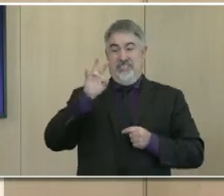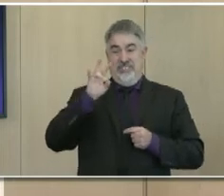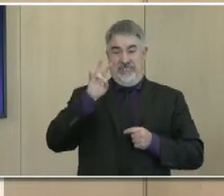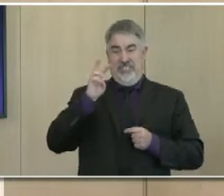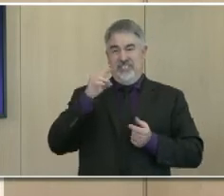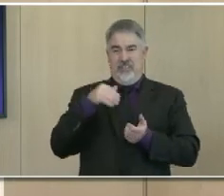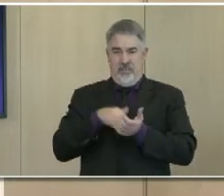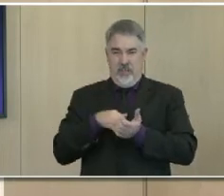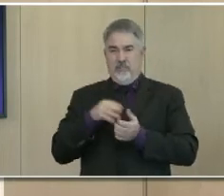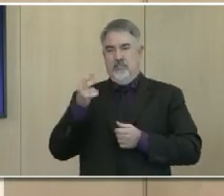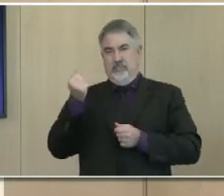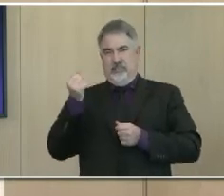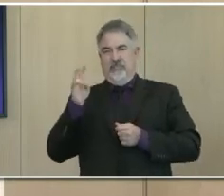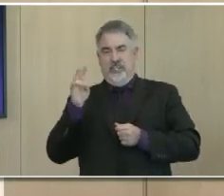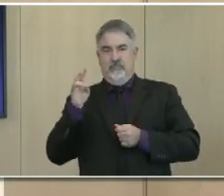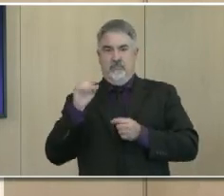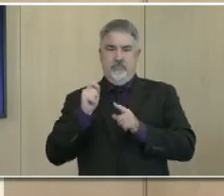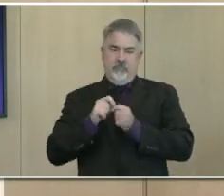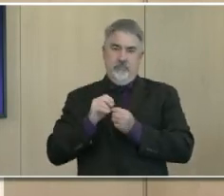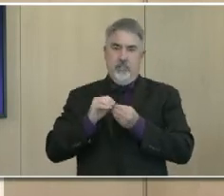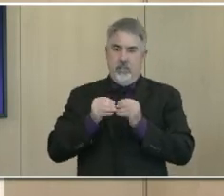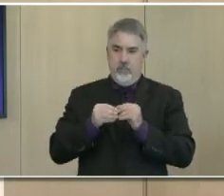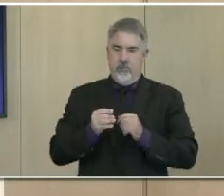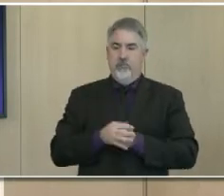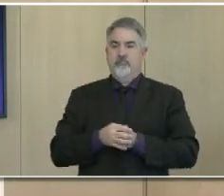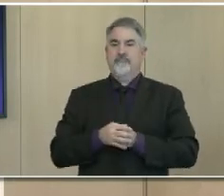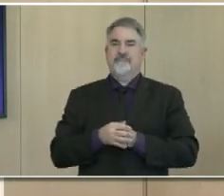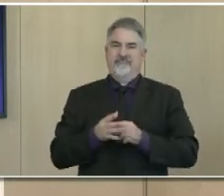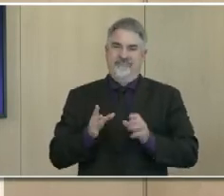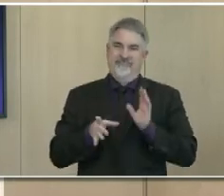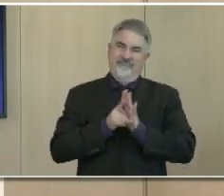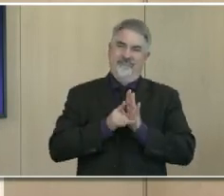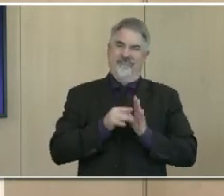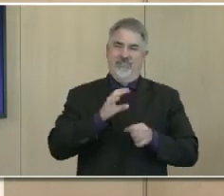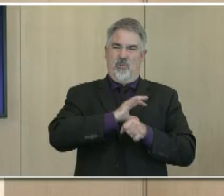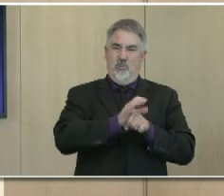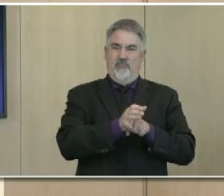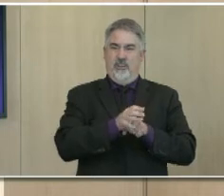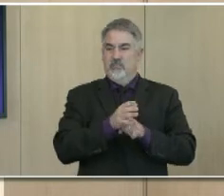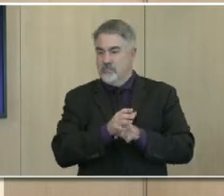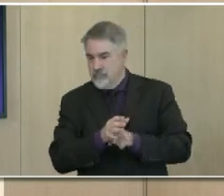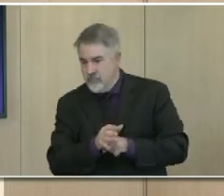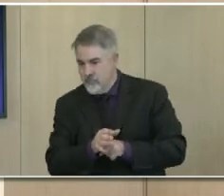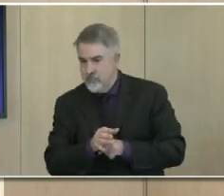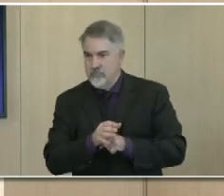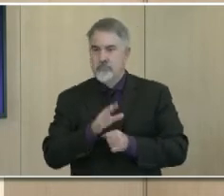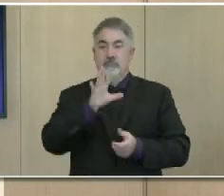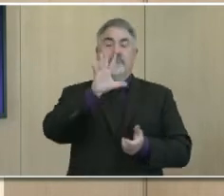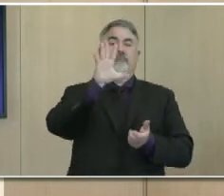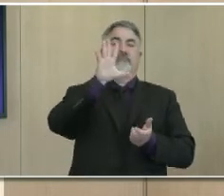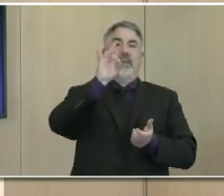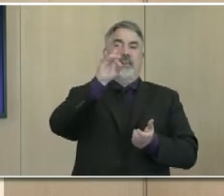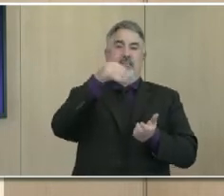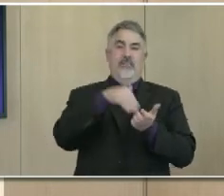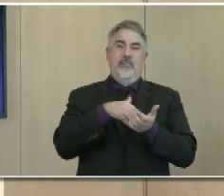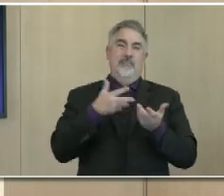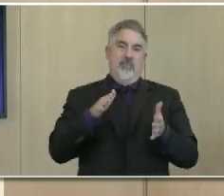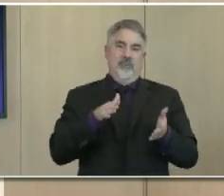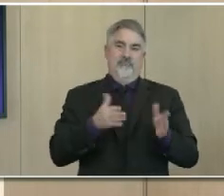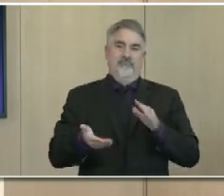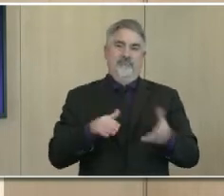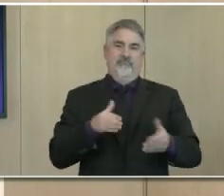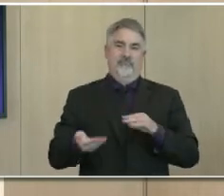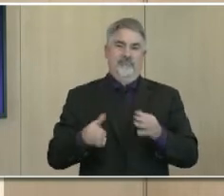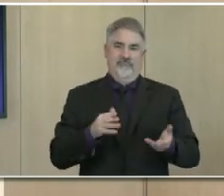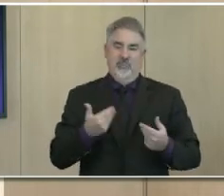1,076,017 positive cases, which includes approximately 58,000 deaths. Nationwide, we are